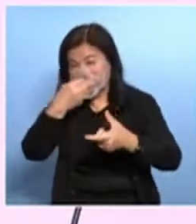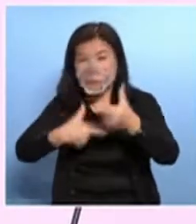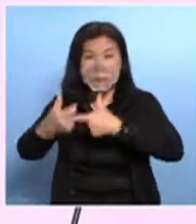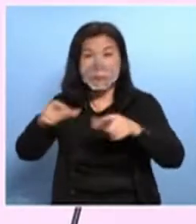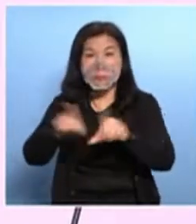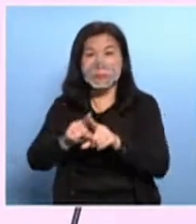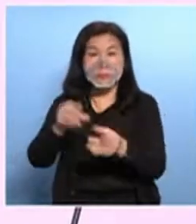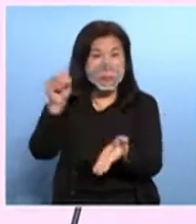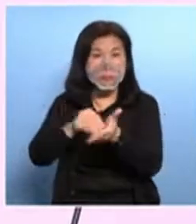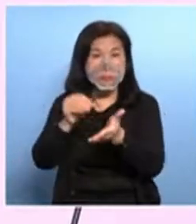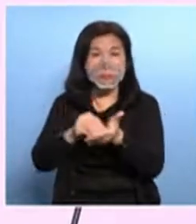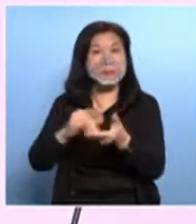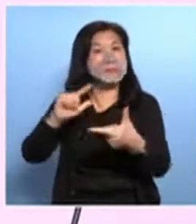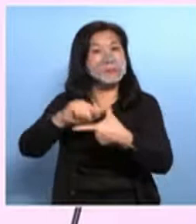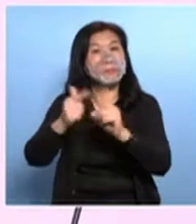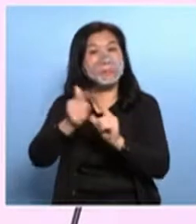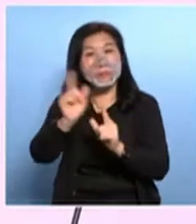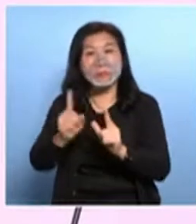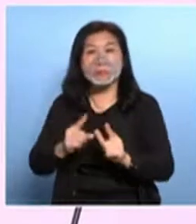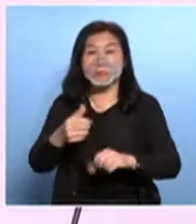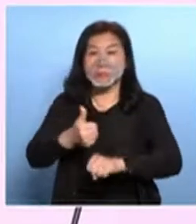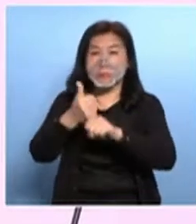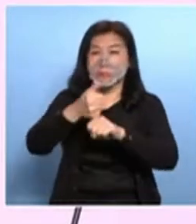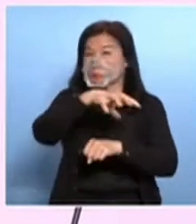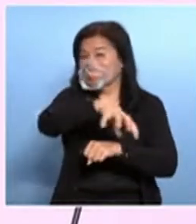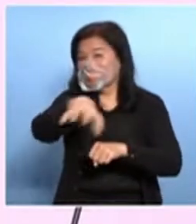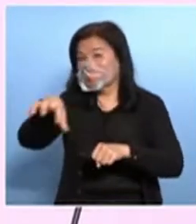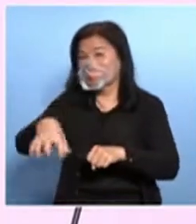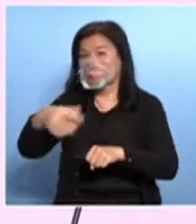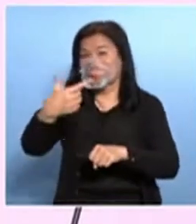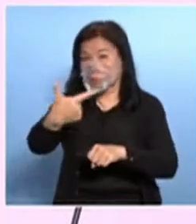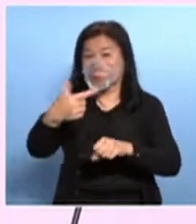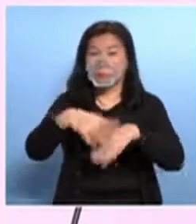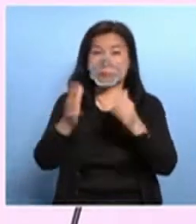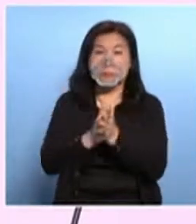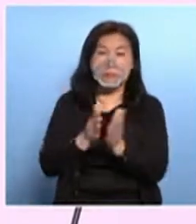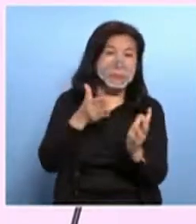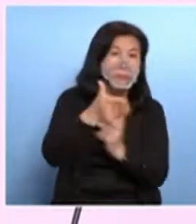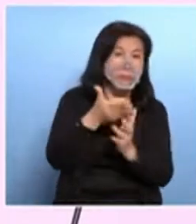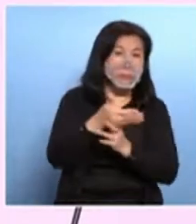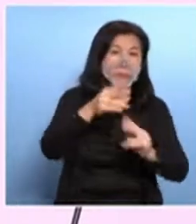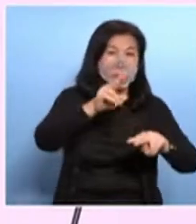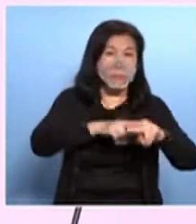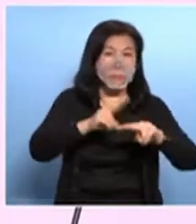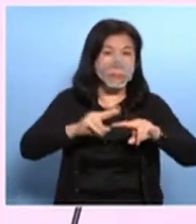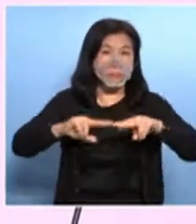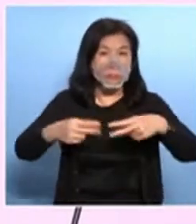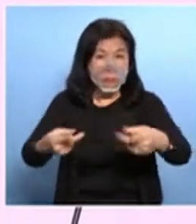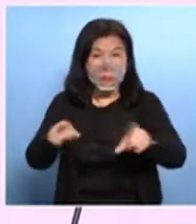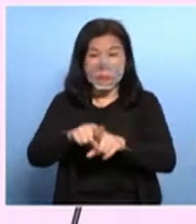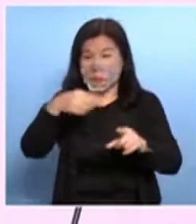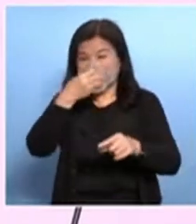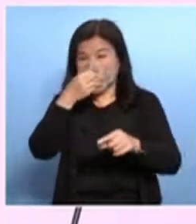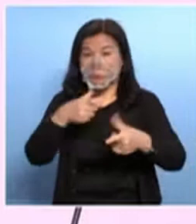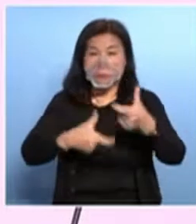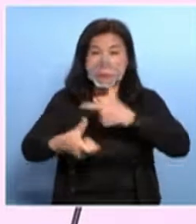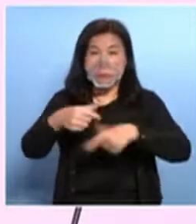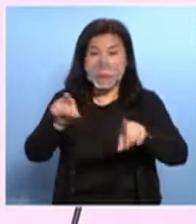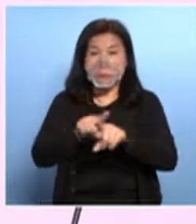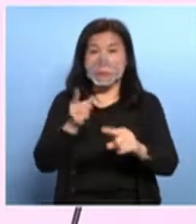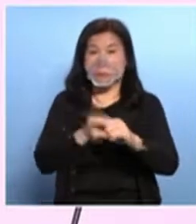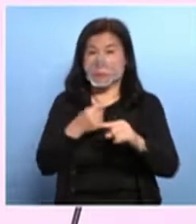international dual circulation. It also makes clear the position and direction of Hong Kong's economic development and supports the development of Hong Kong in 8